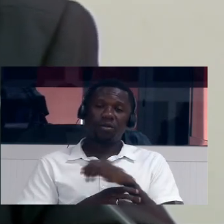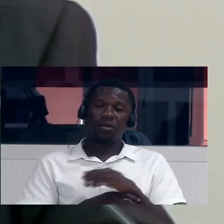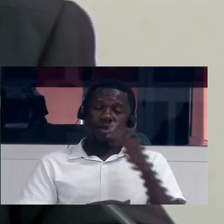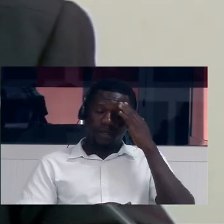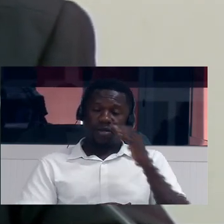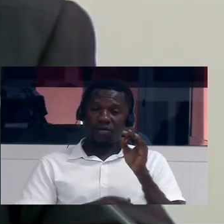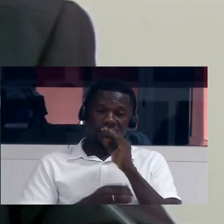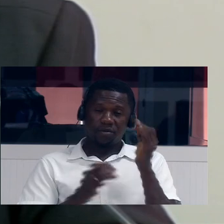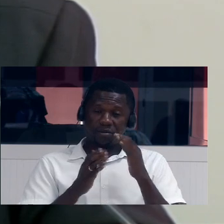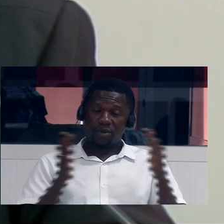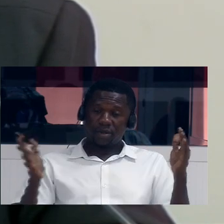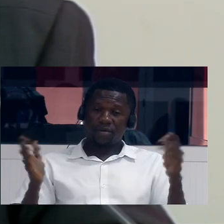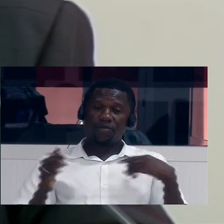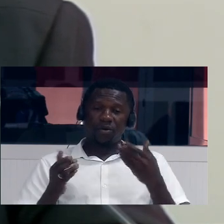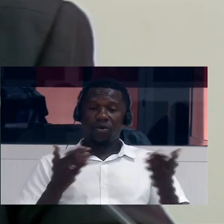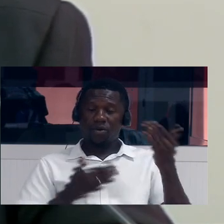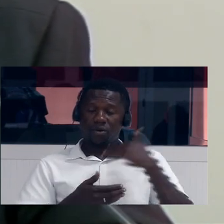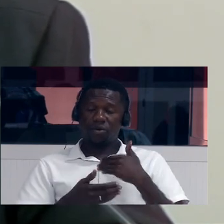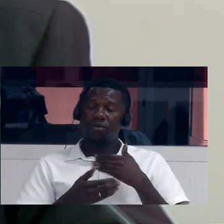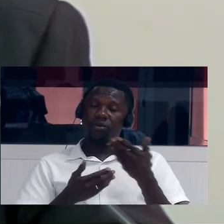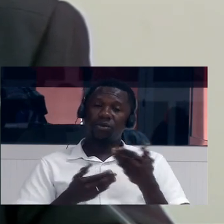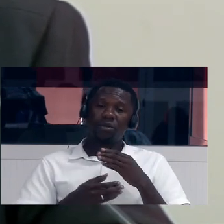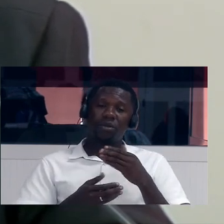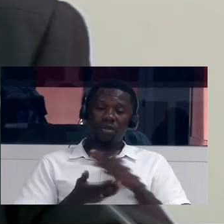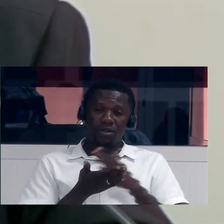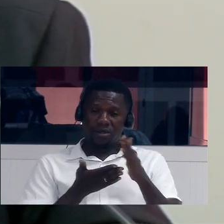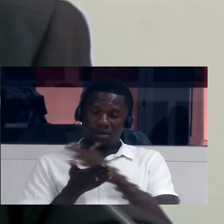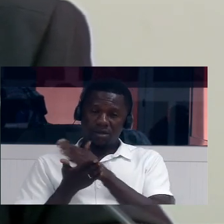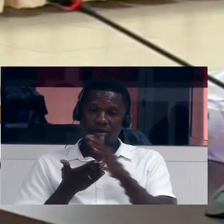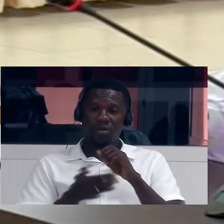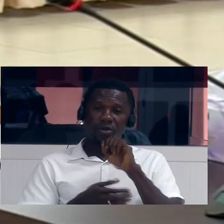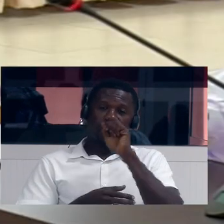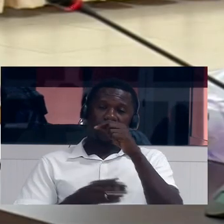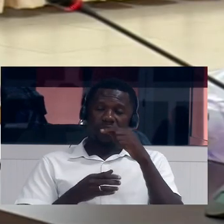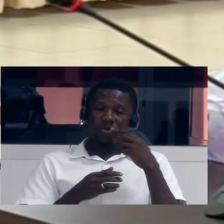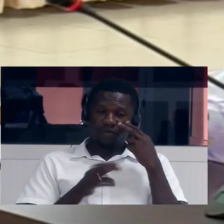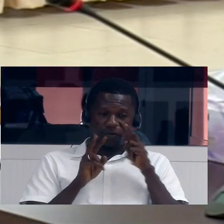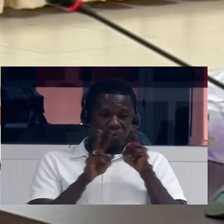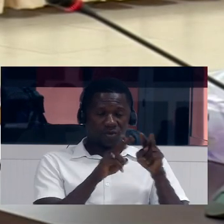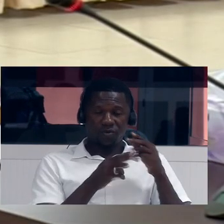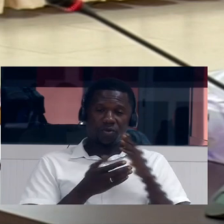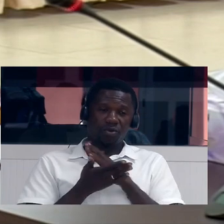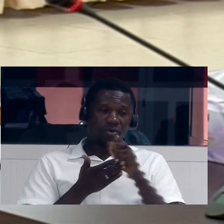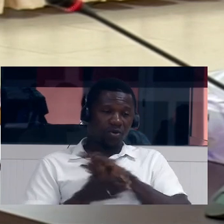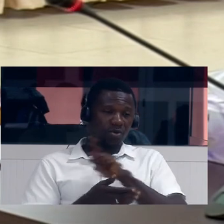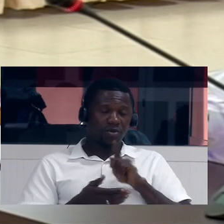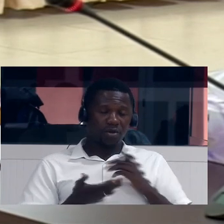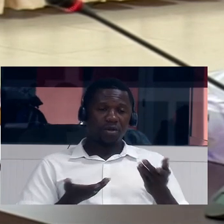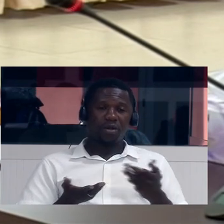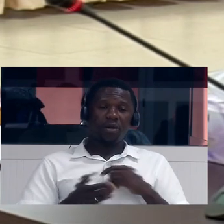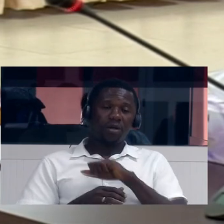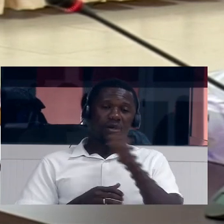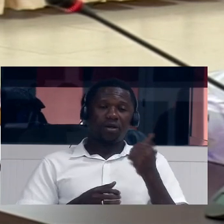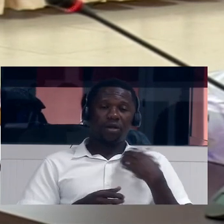thank you enormously for coming to share your views with us. And